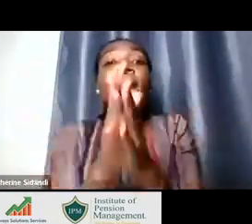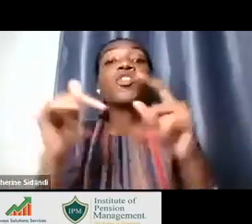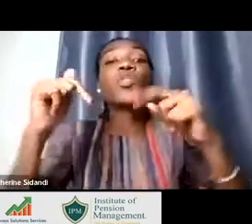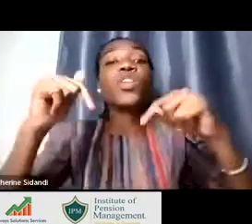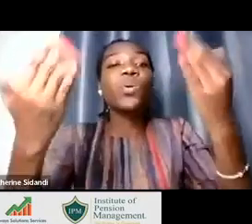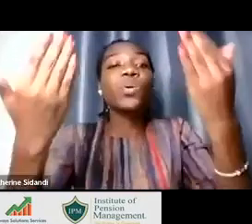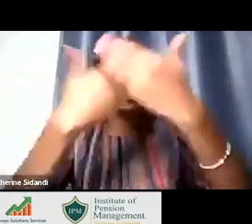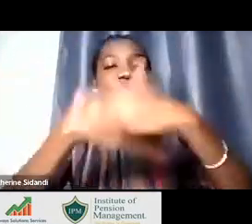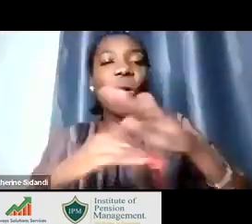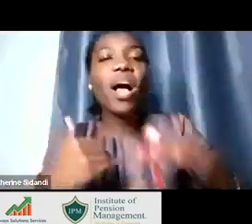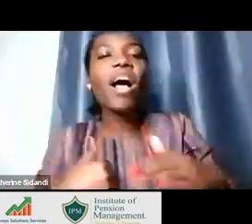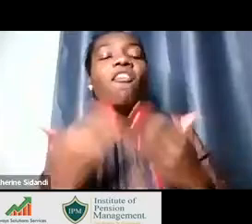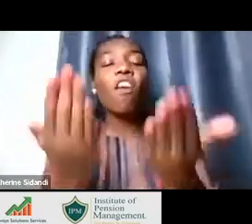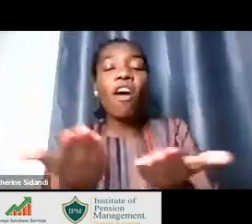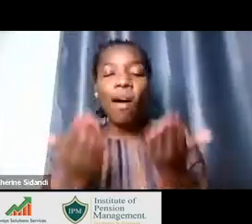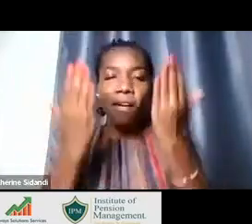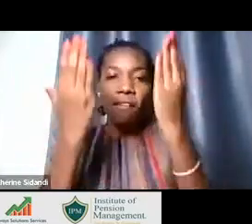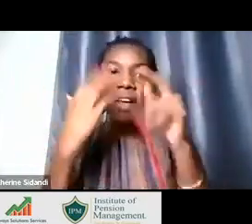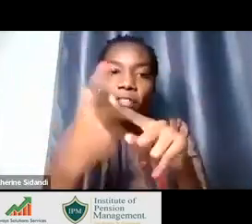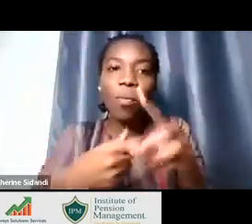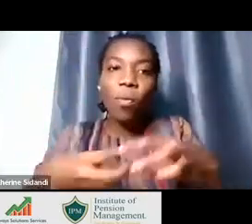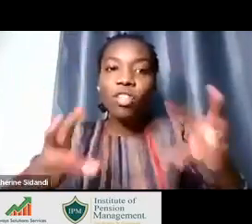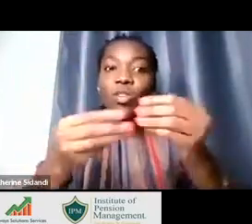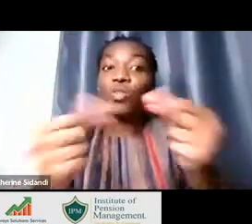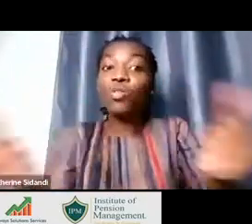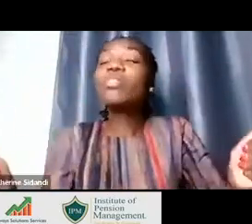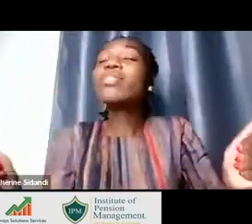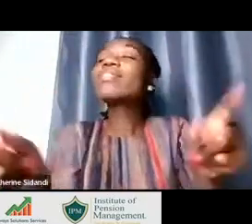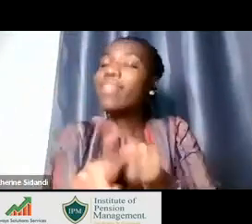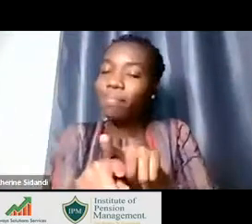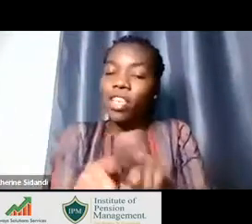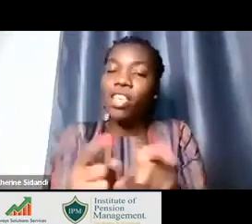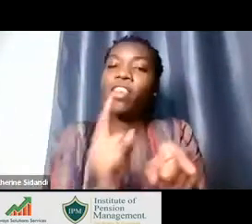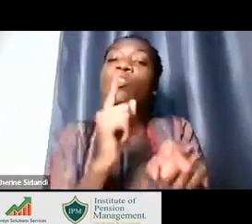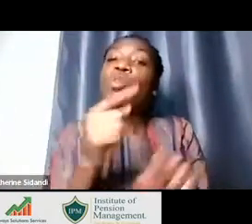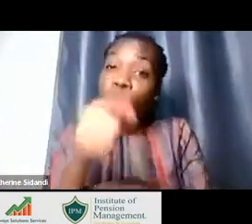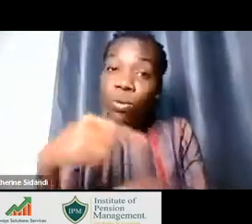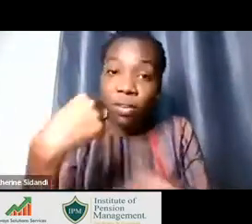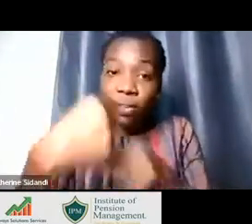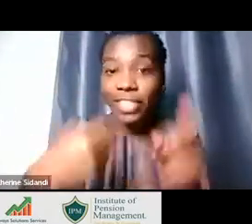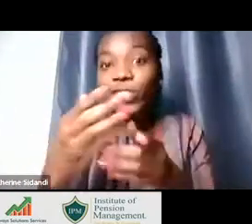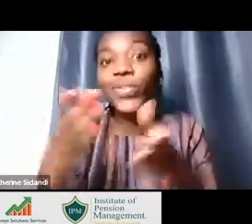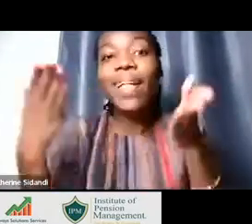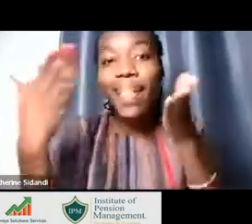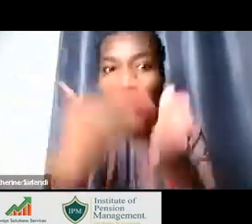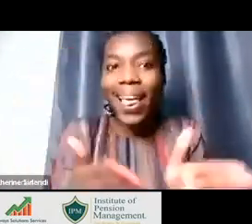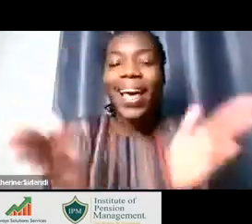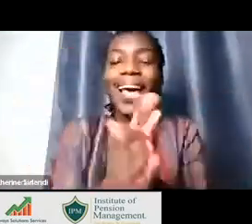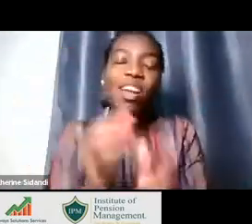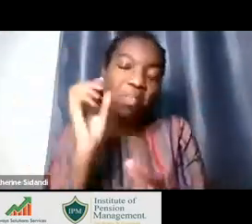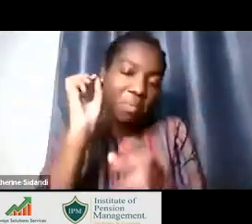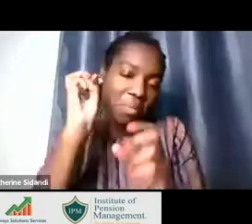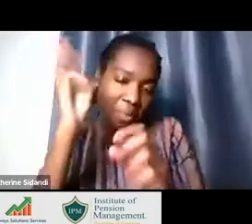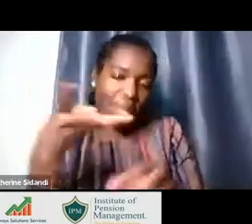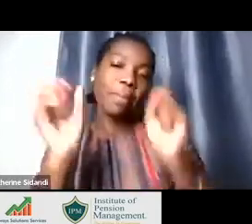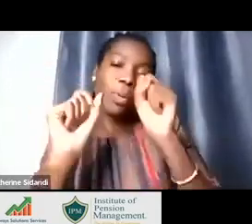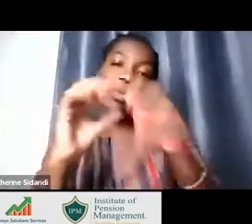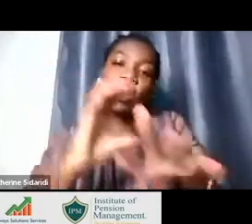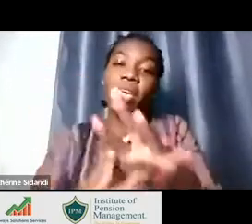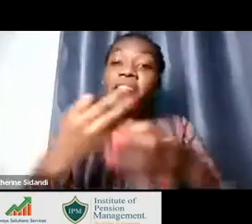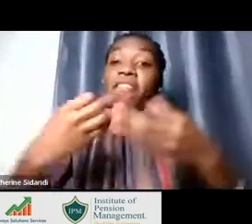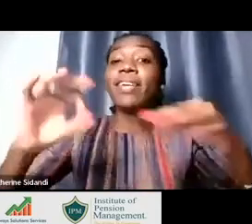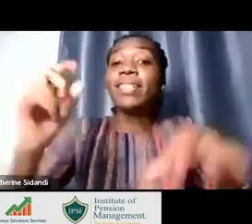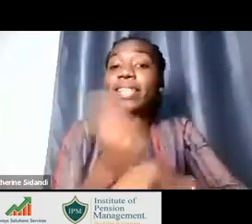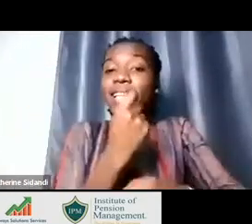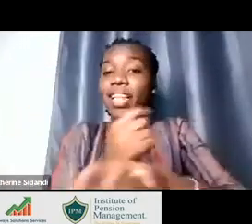have an offer from Pathway Solutions as well. So stay tuned, because you stand a chance to get free training fully